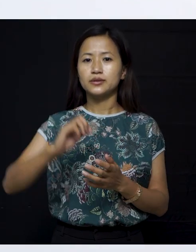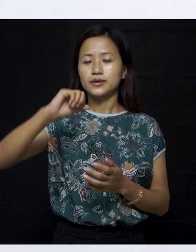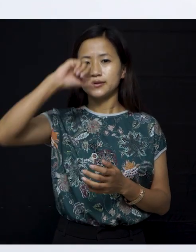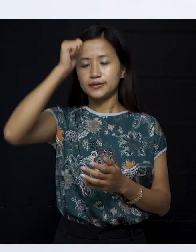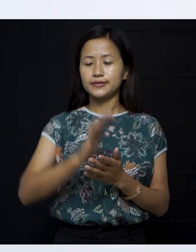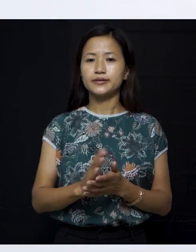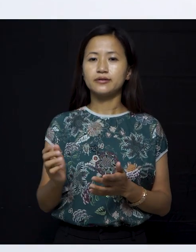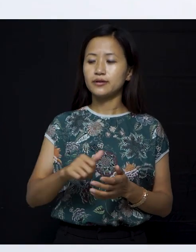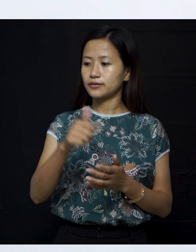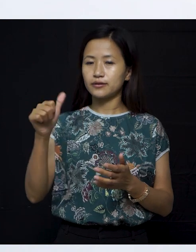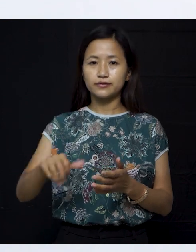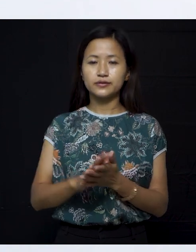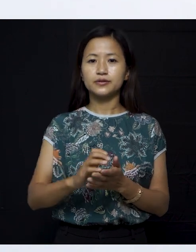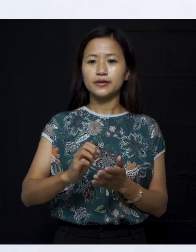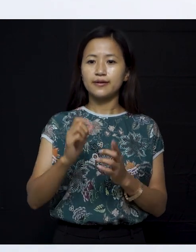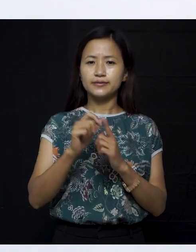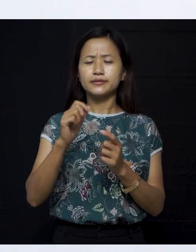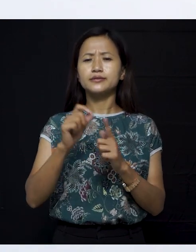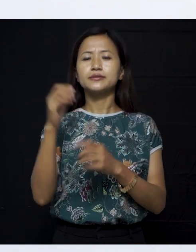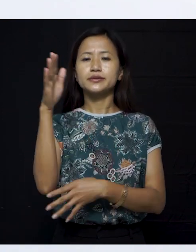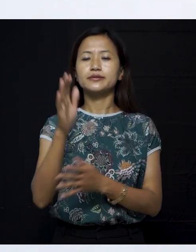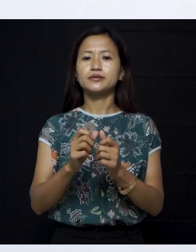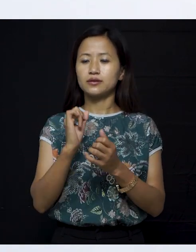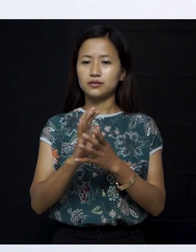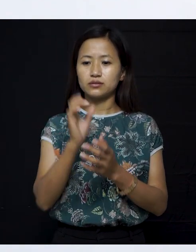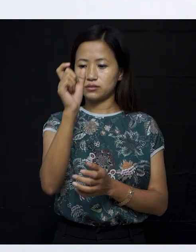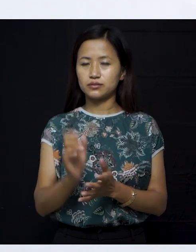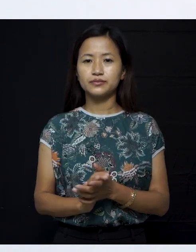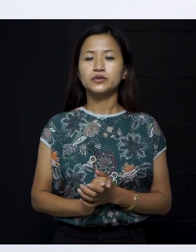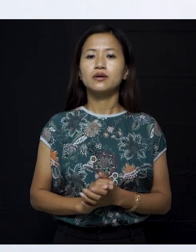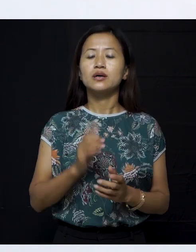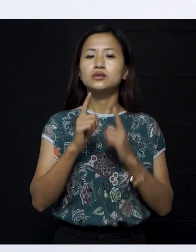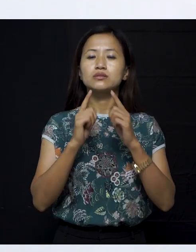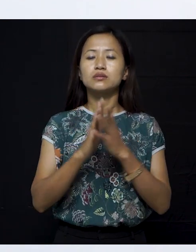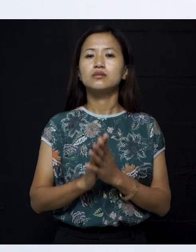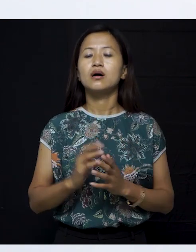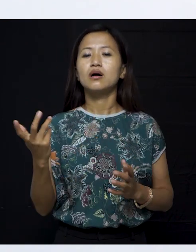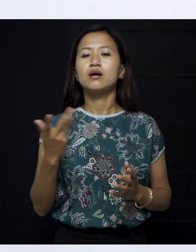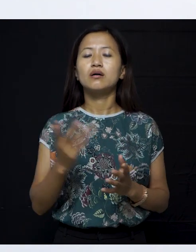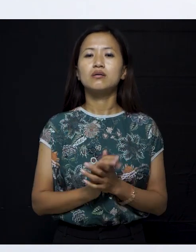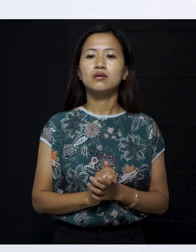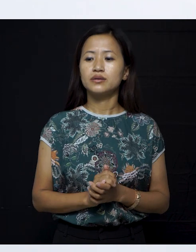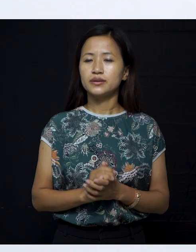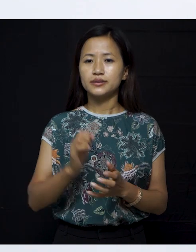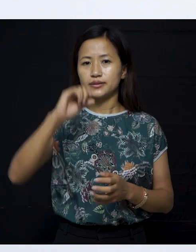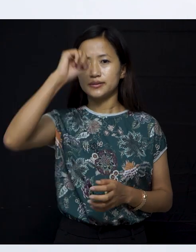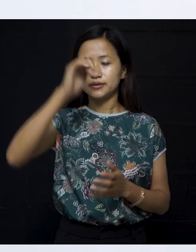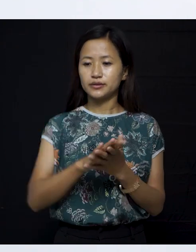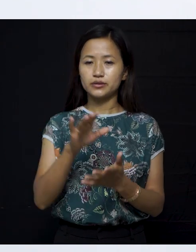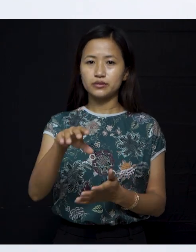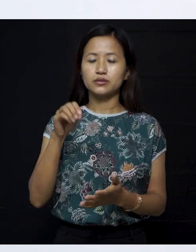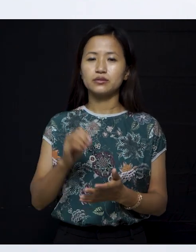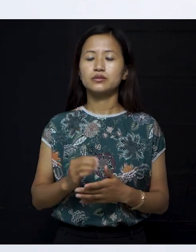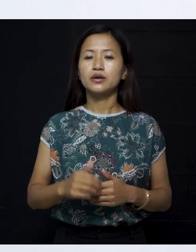after independence. And the subtopics that I'm going to explain is about how India took a